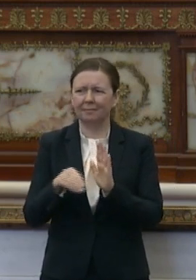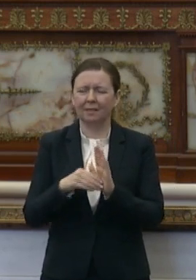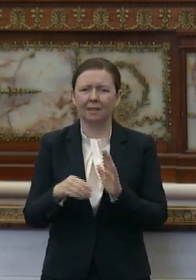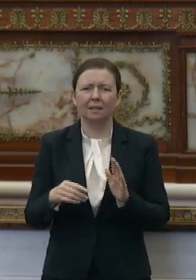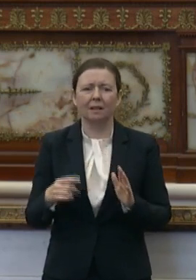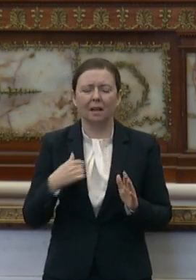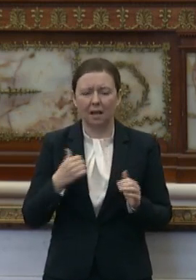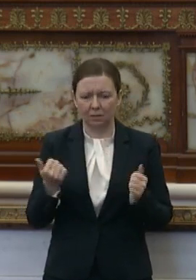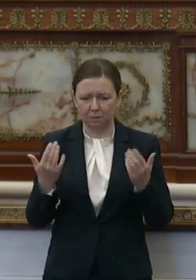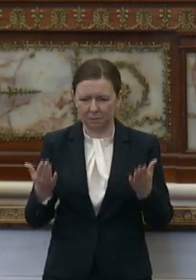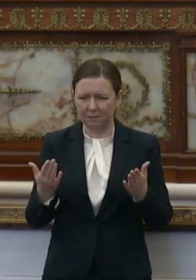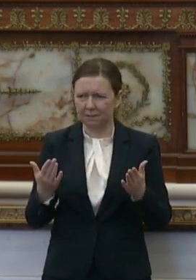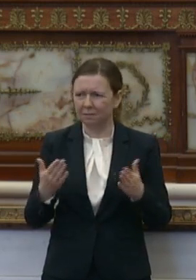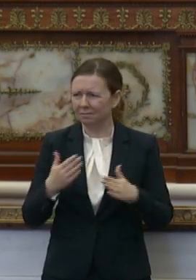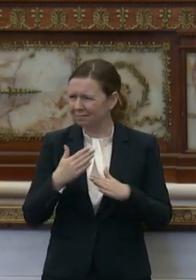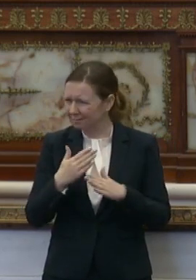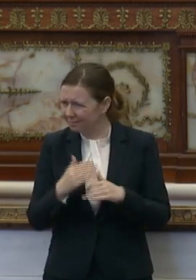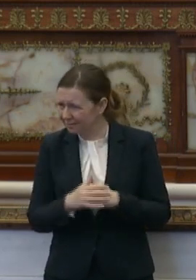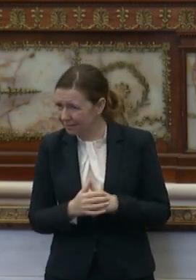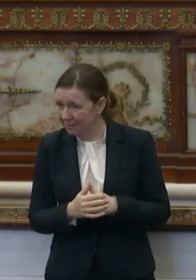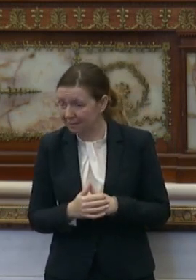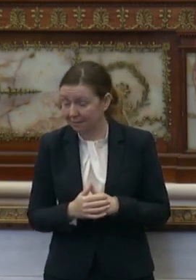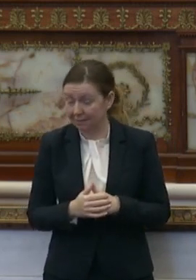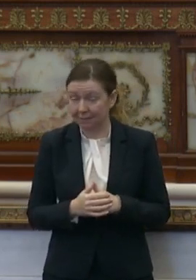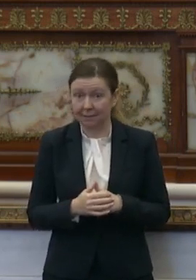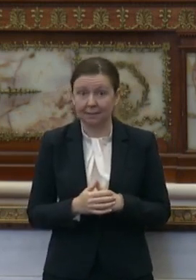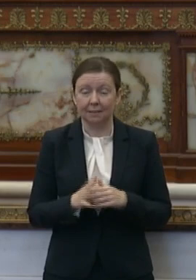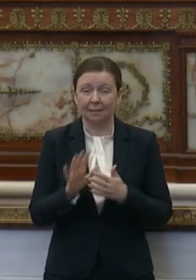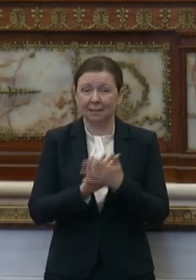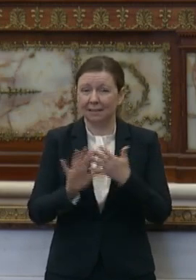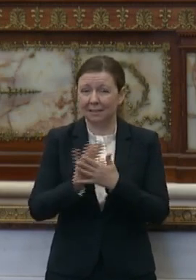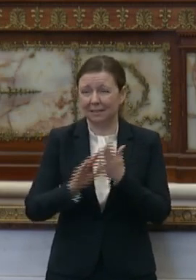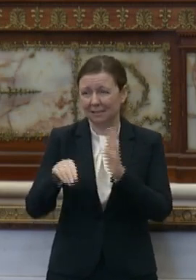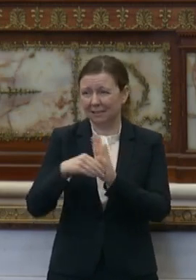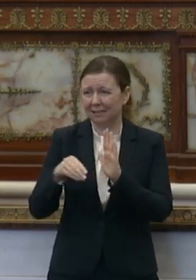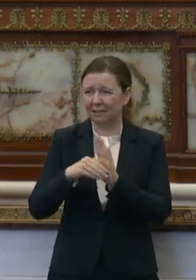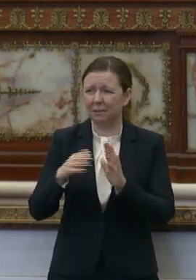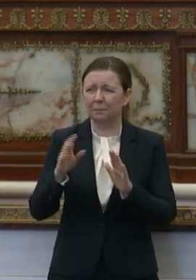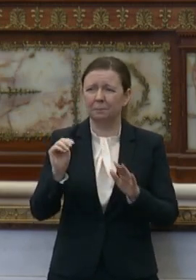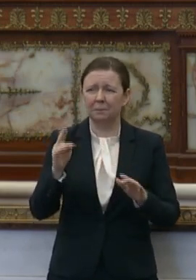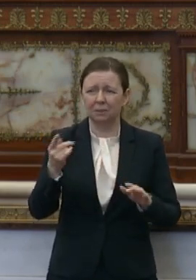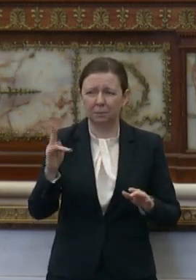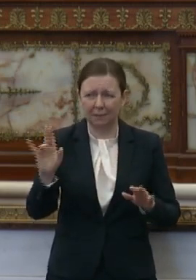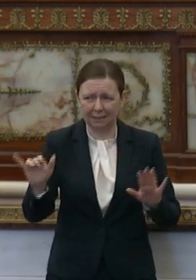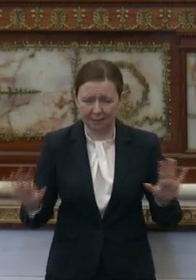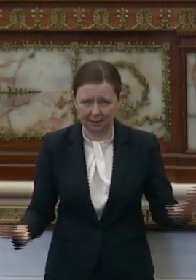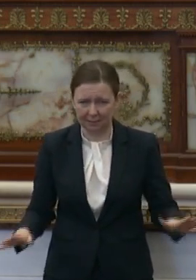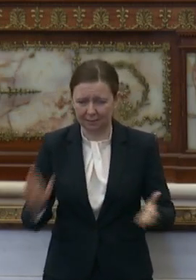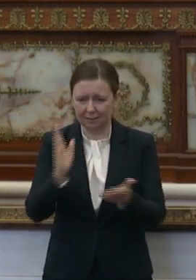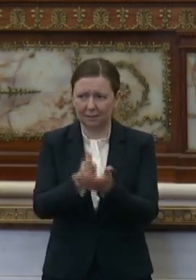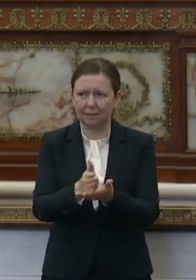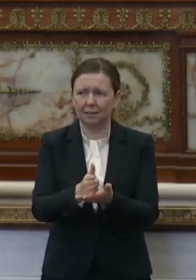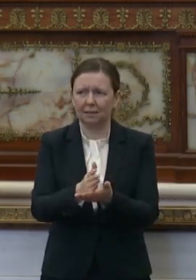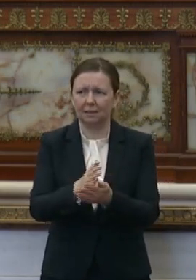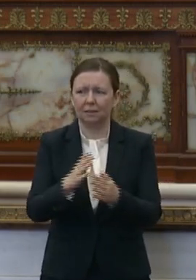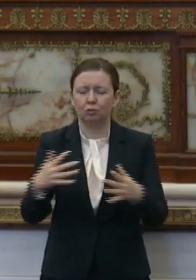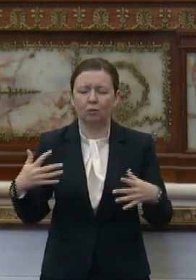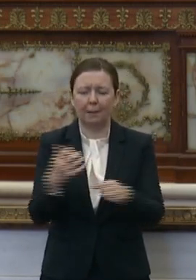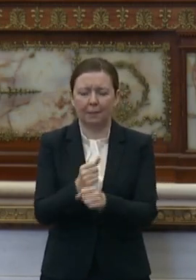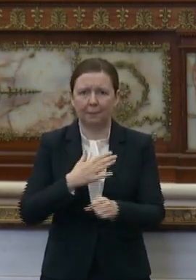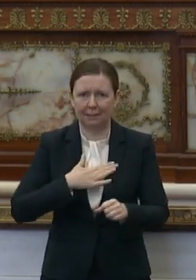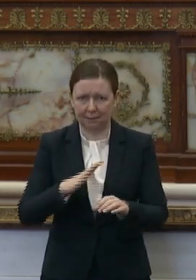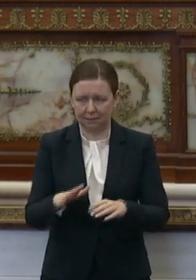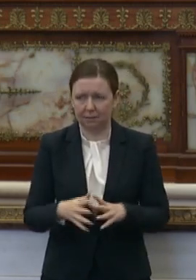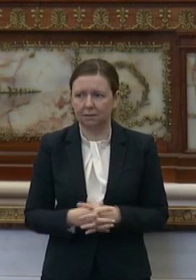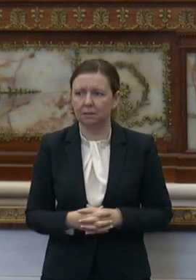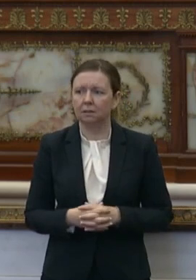will be prevented from proceeding on these cases as well. Found regarding the hardship payment plan. Mr. Pinkney, can you wrap it up?